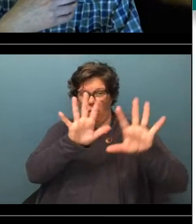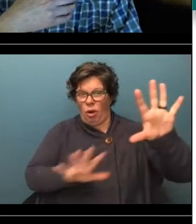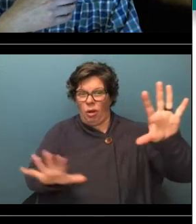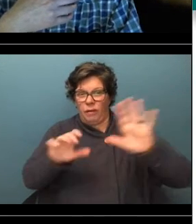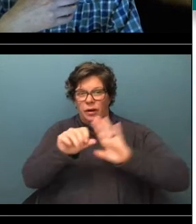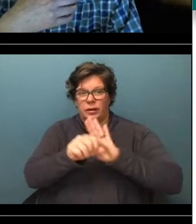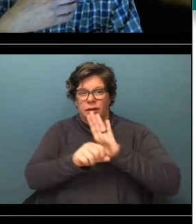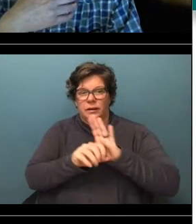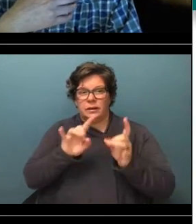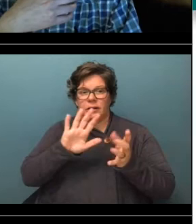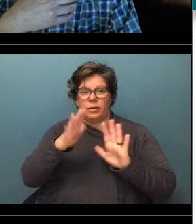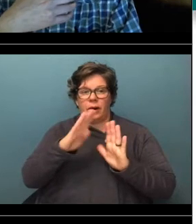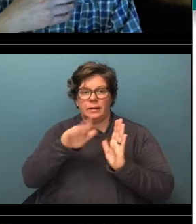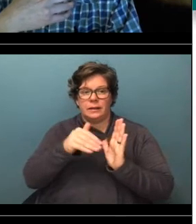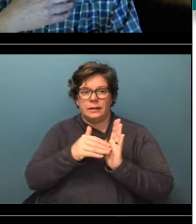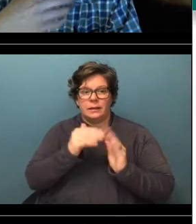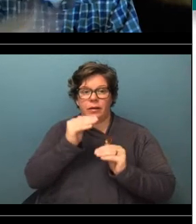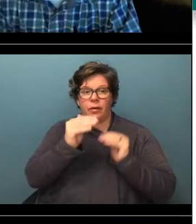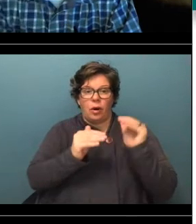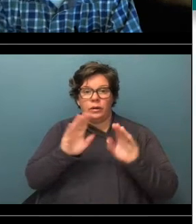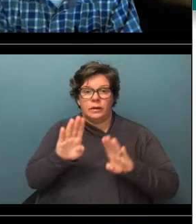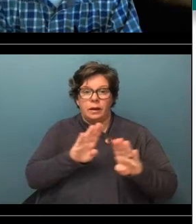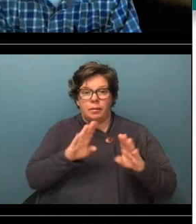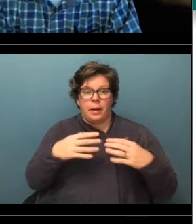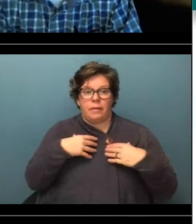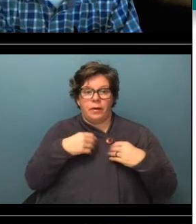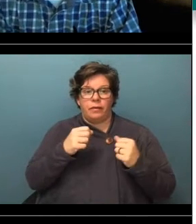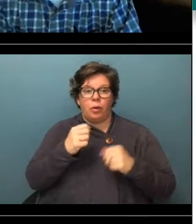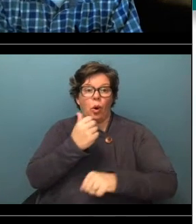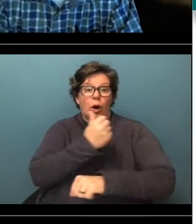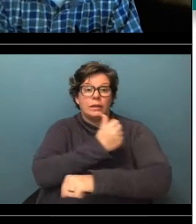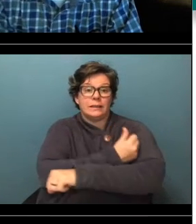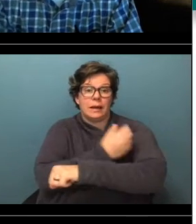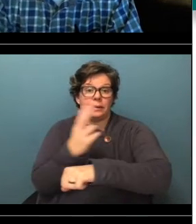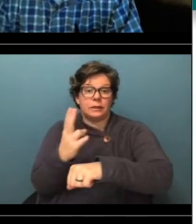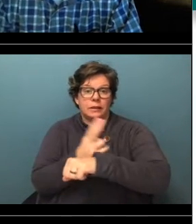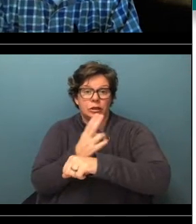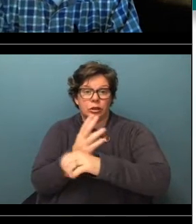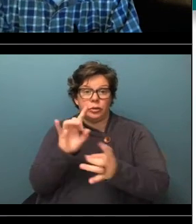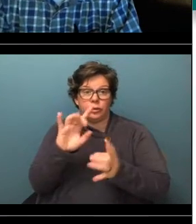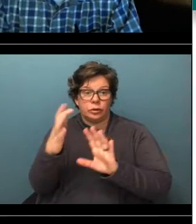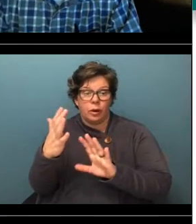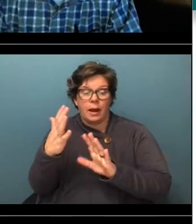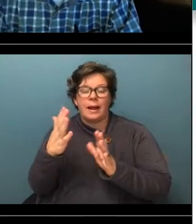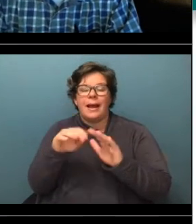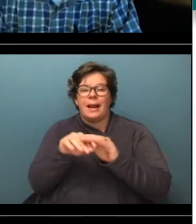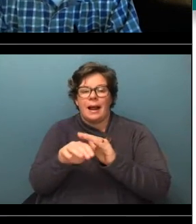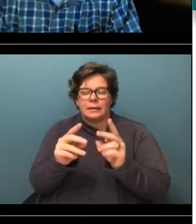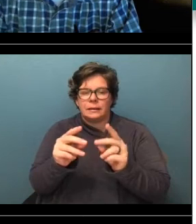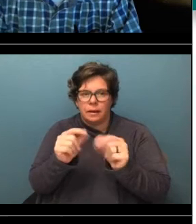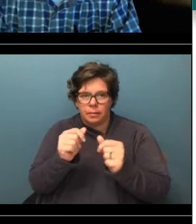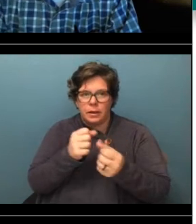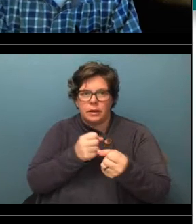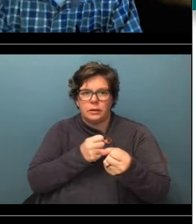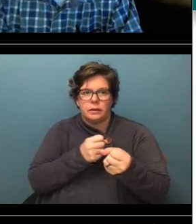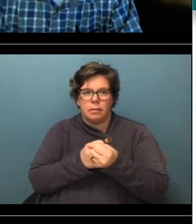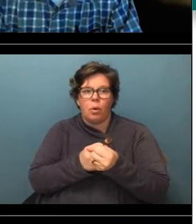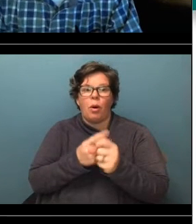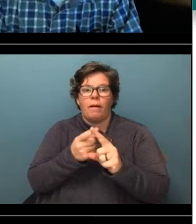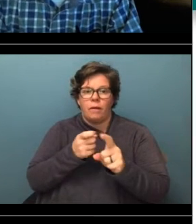Crisis centers are a place where adults in behavioral health or substance use crisis can access immediate support from a behavioral health